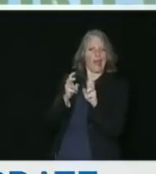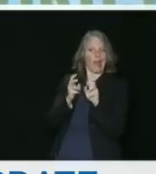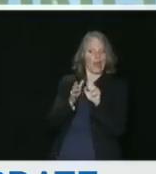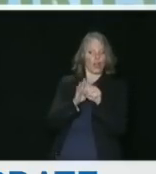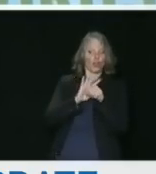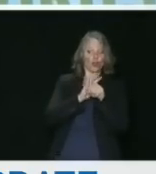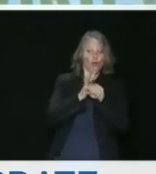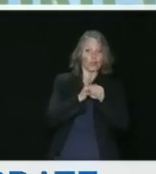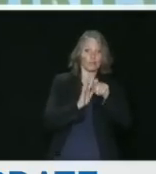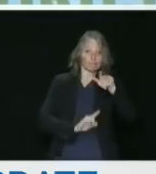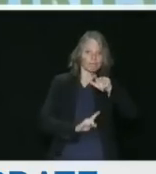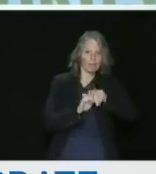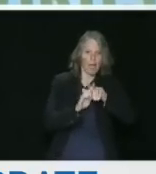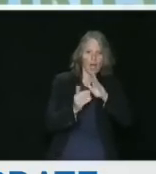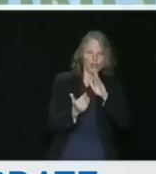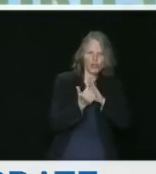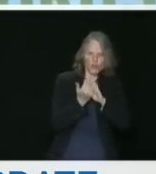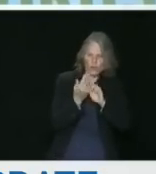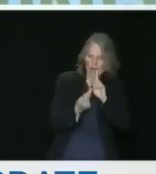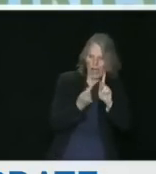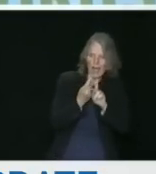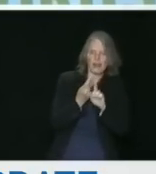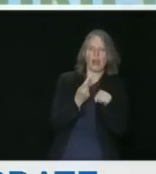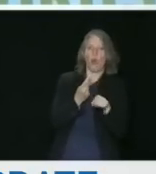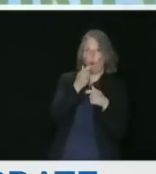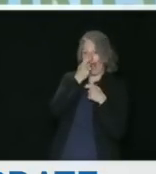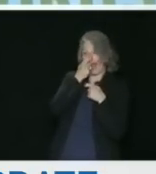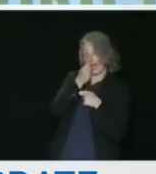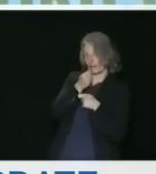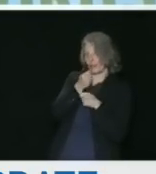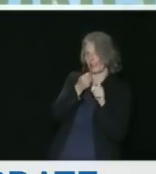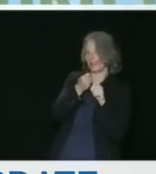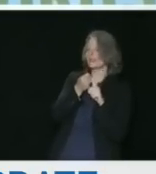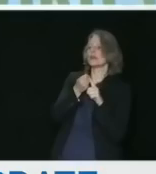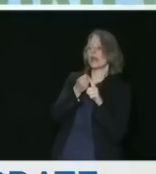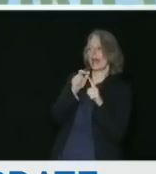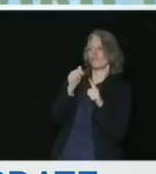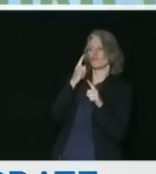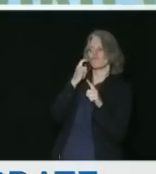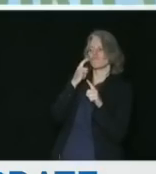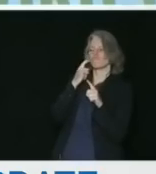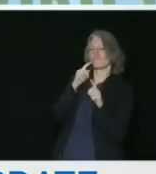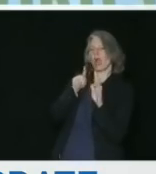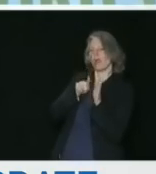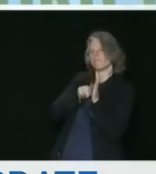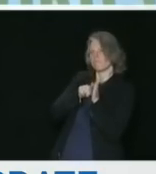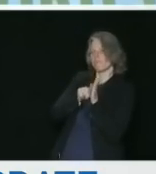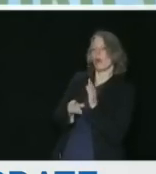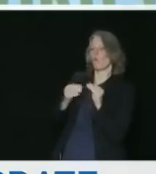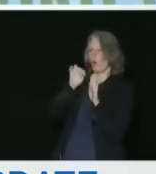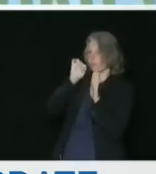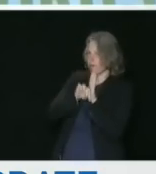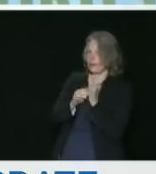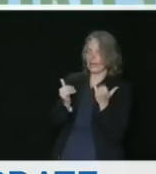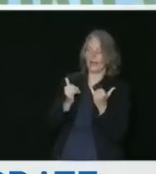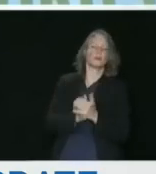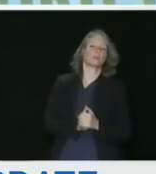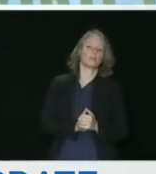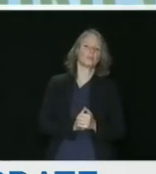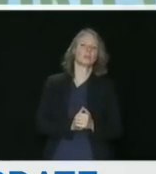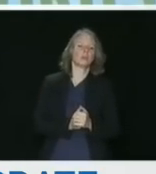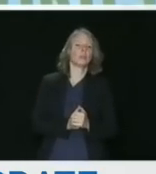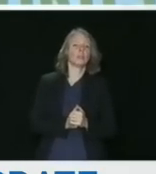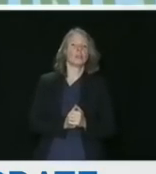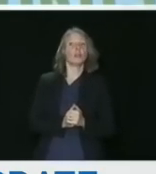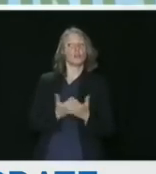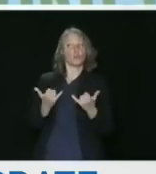that, with some respect, I think, at this point. And we are, so even now, as